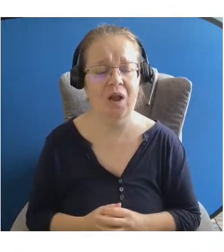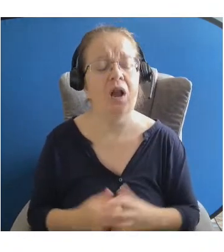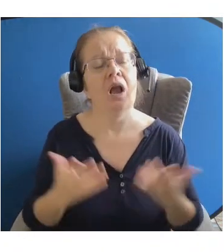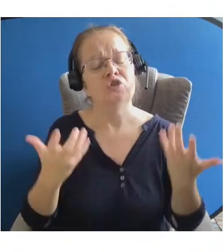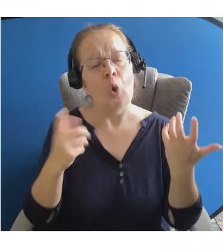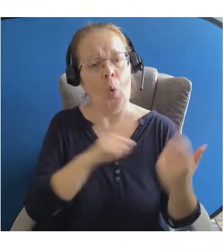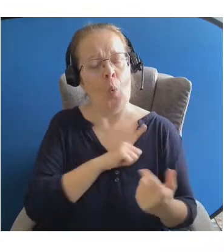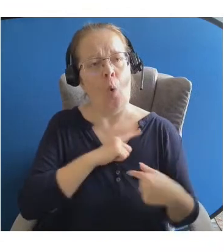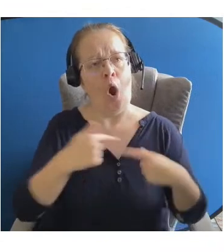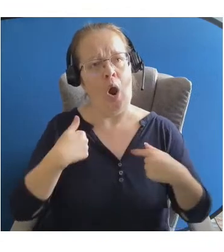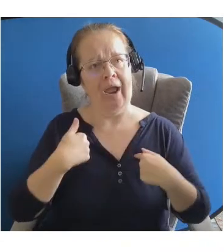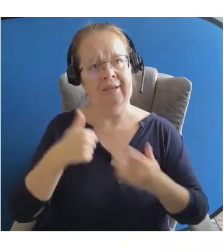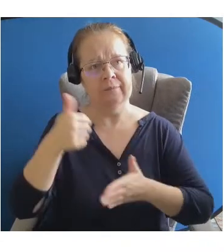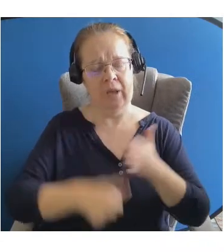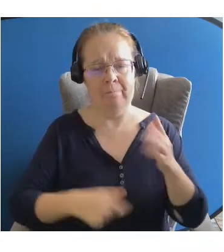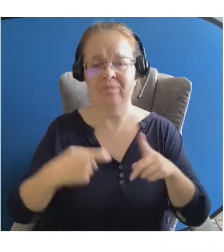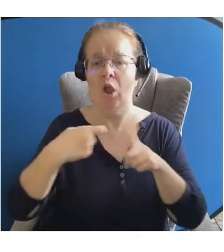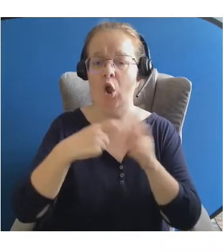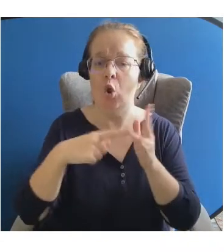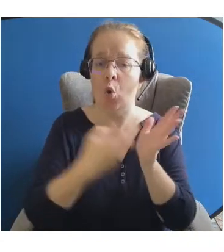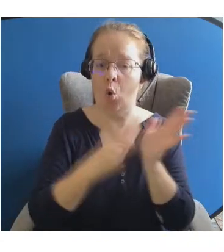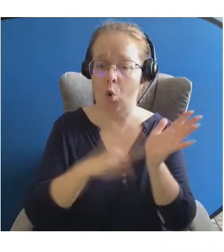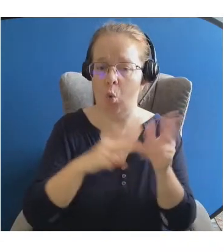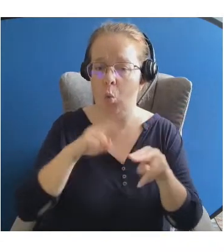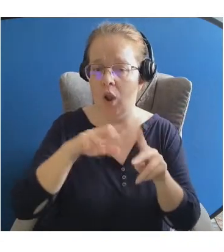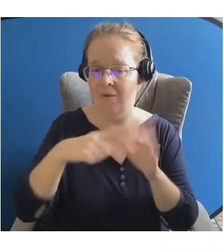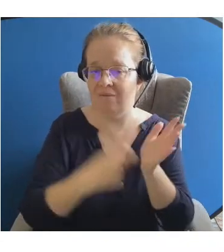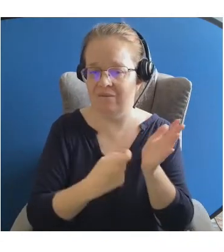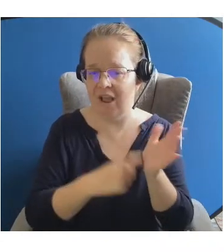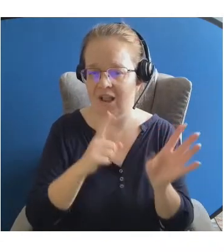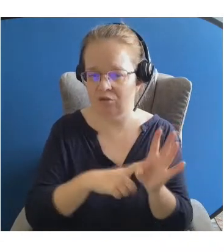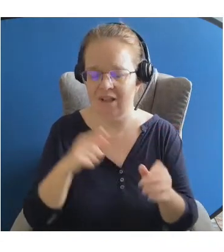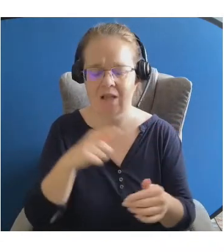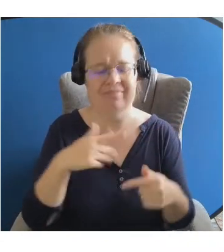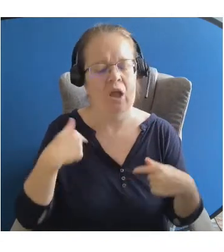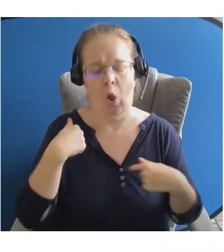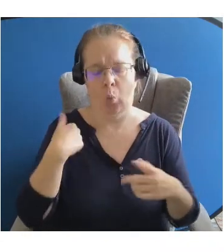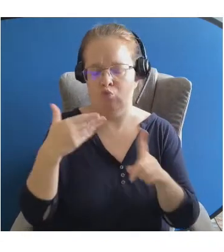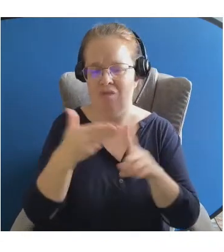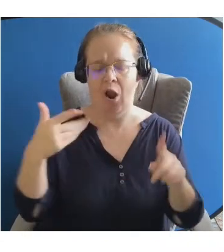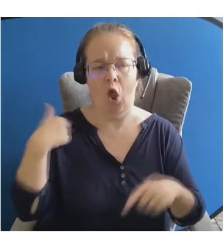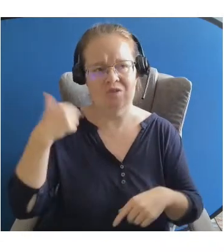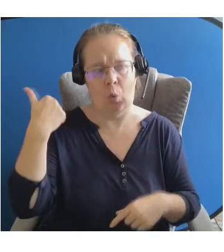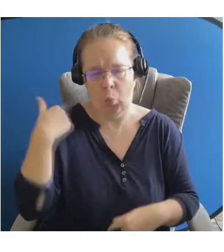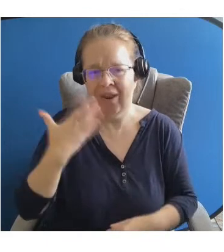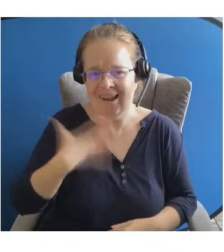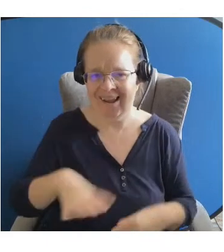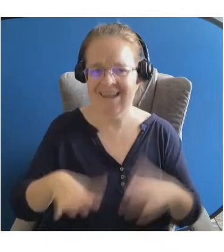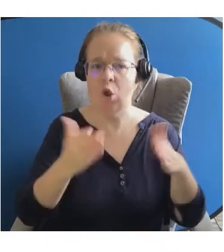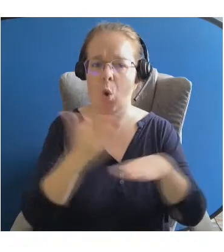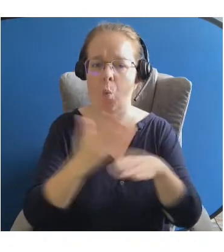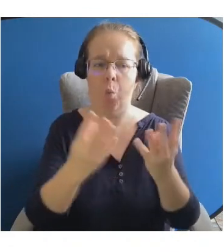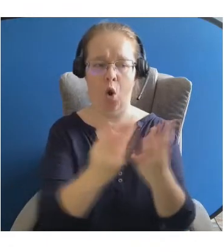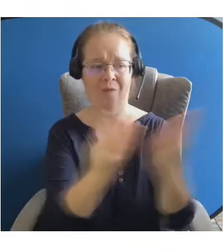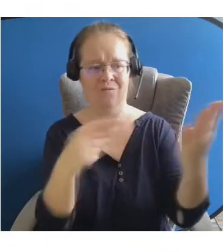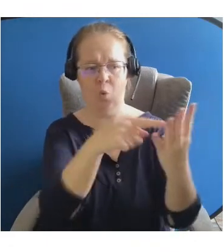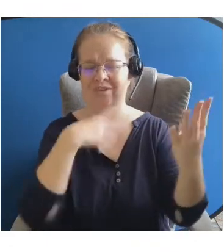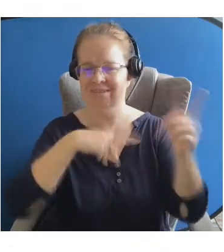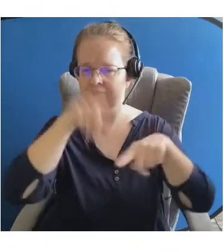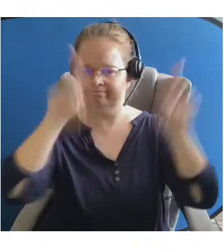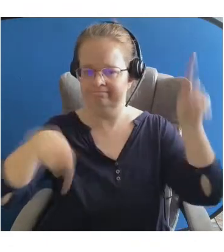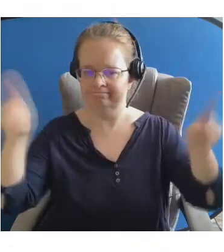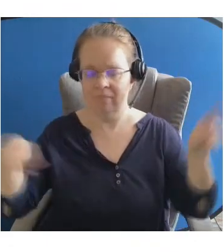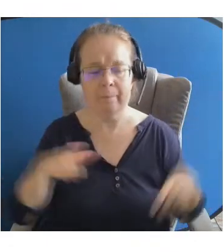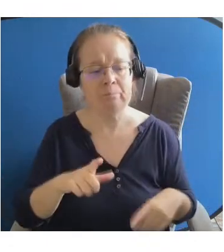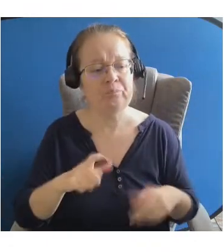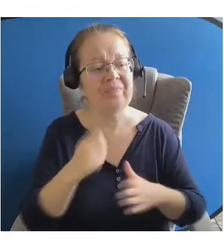journey? Korn Ferry recognised the importance of a truly diverse workforce. And I think the thing about disability confident is it's not